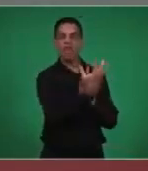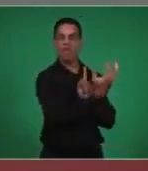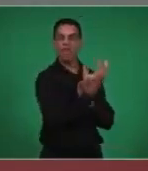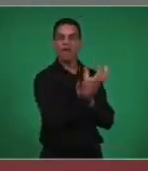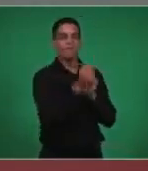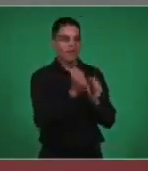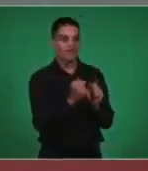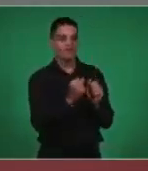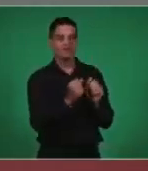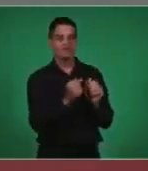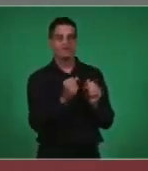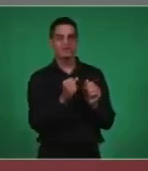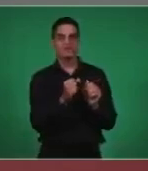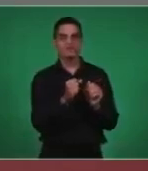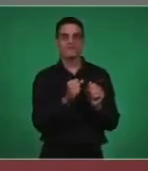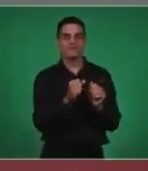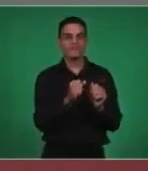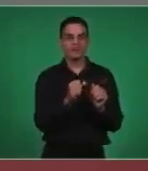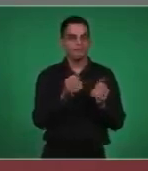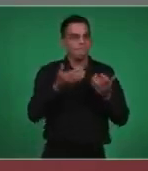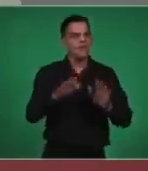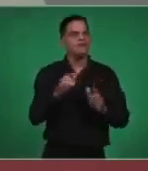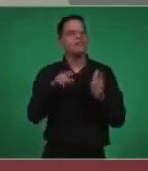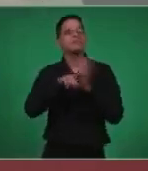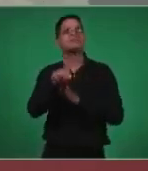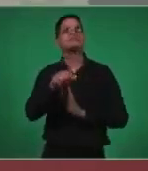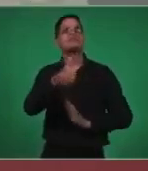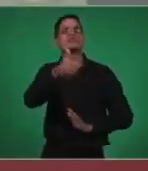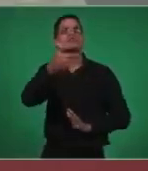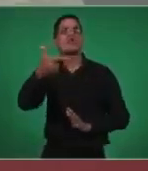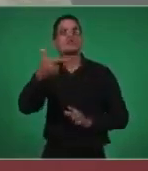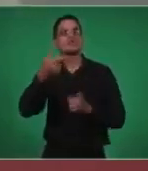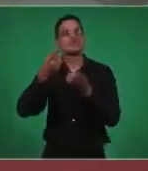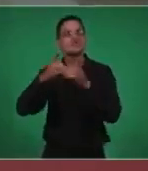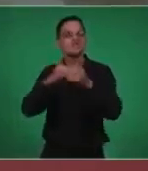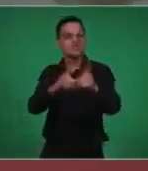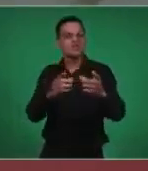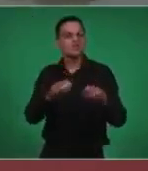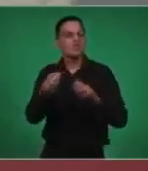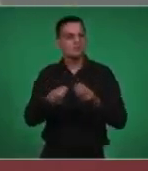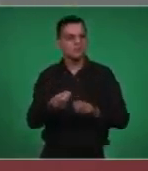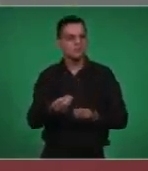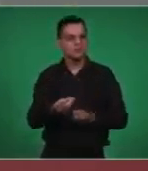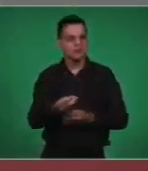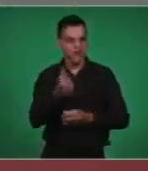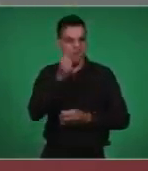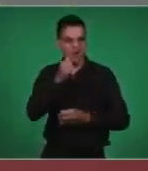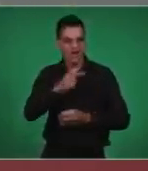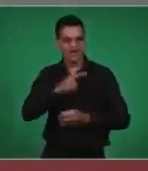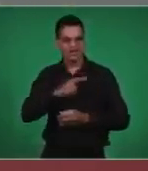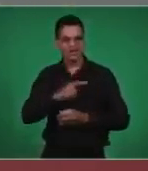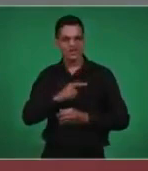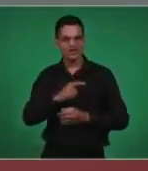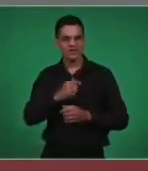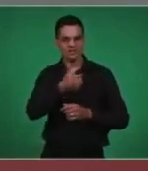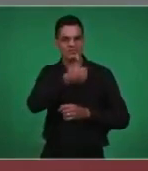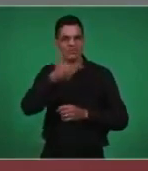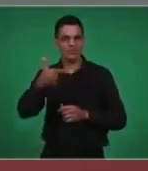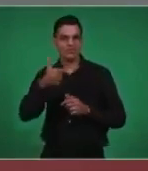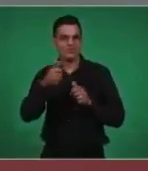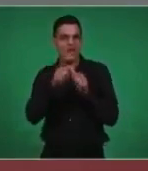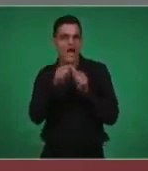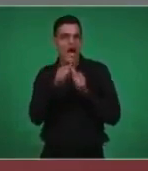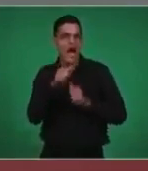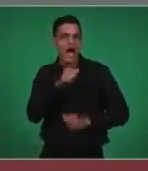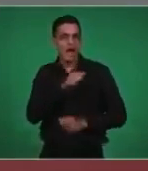you're supposed to do the 12 apostles. They are not 12 female apostles. that it